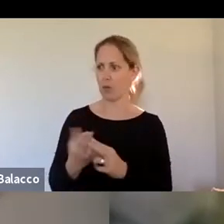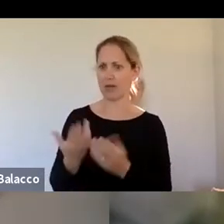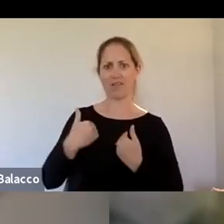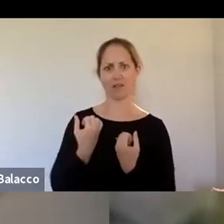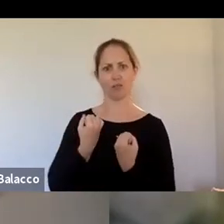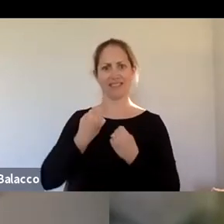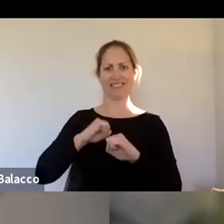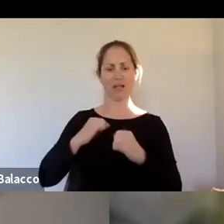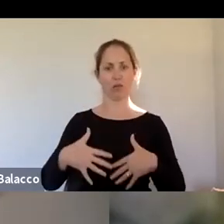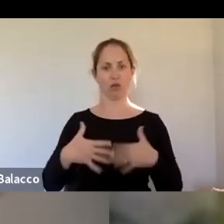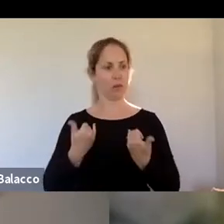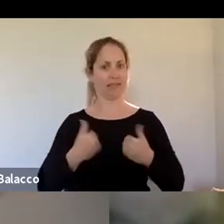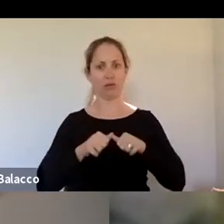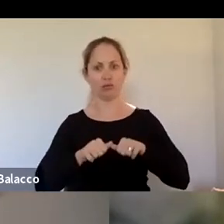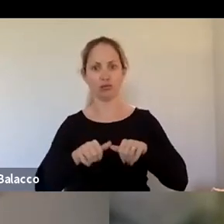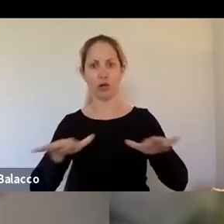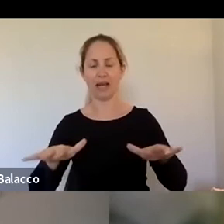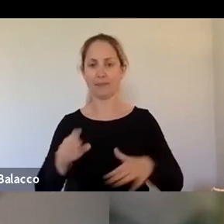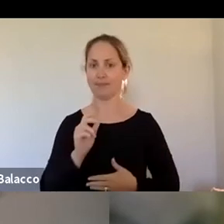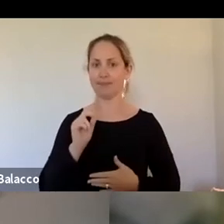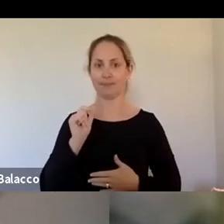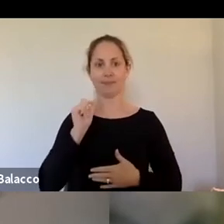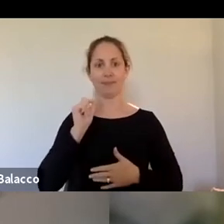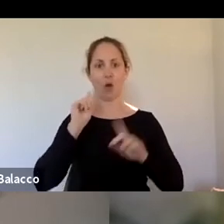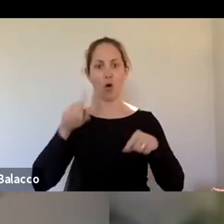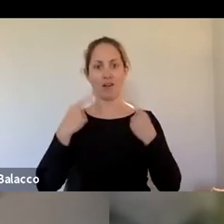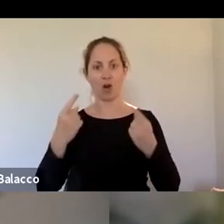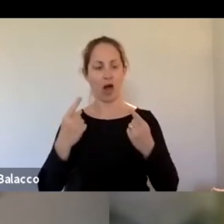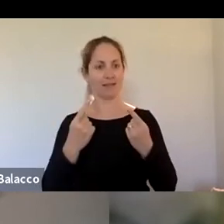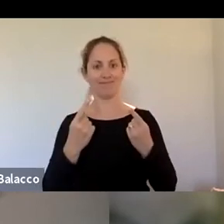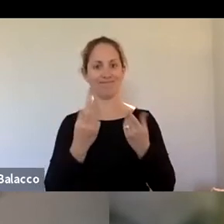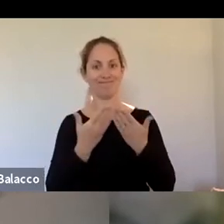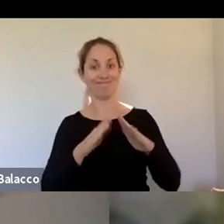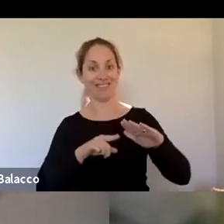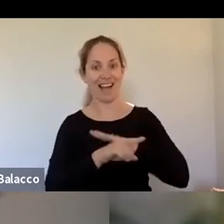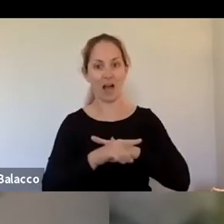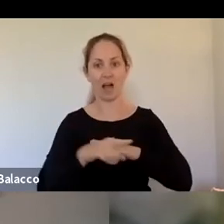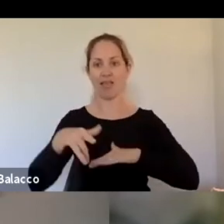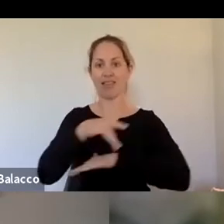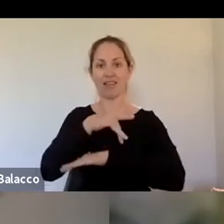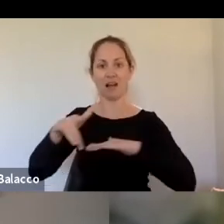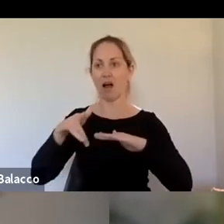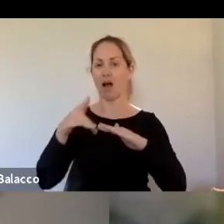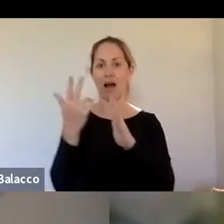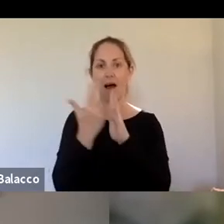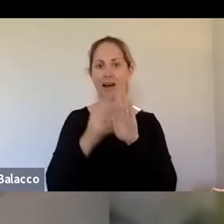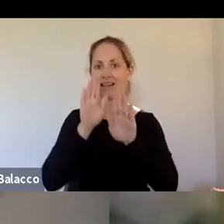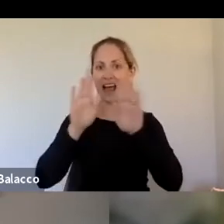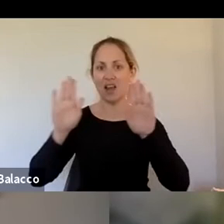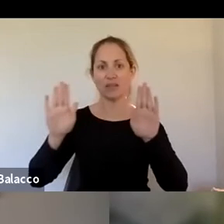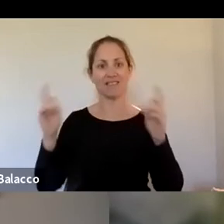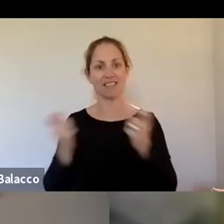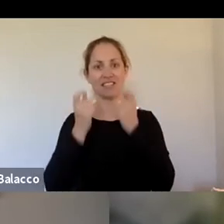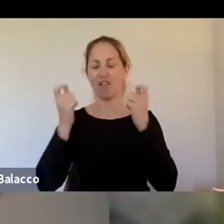pandemic, when overnight venues, theatres, galleries and festivals shut their doors and had to cancel programs